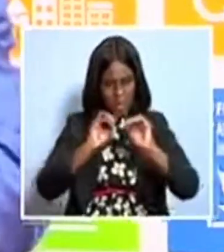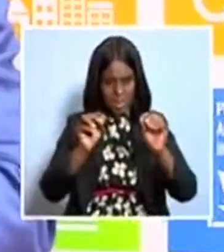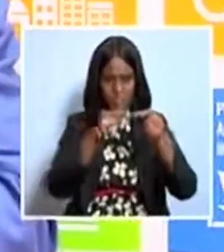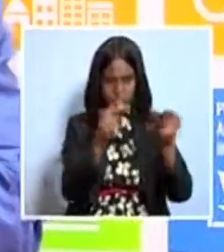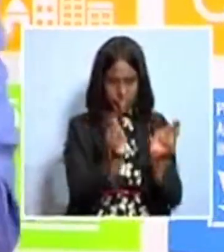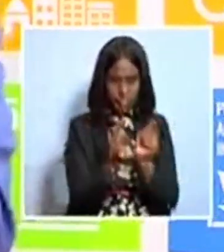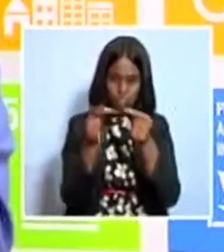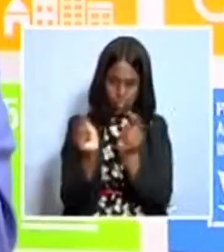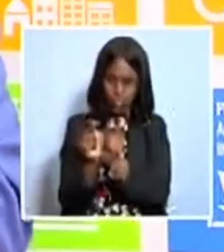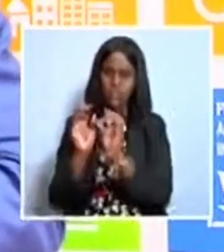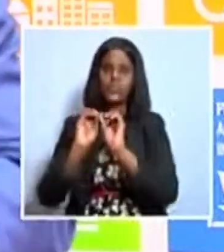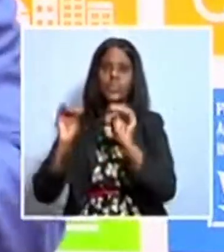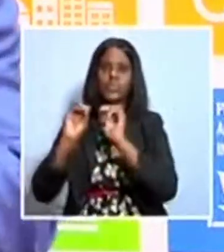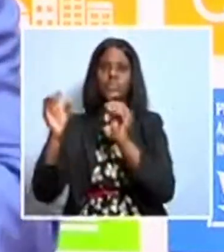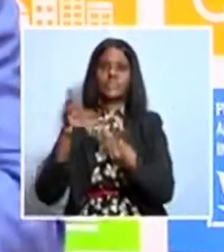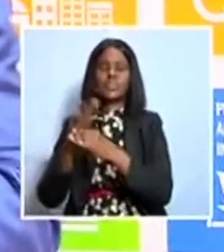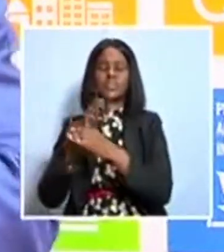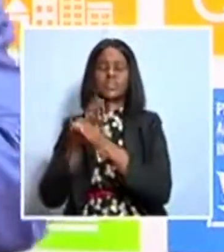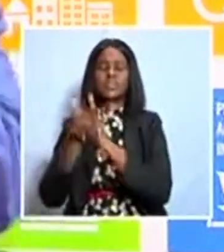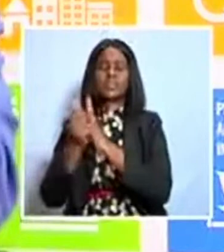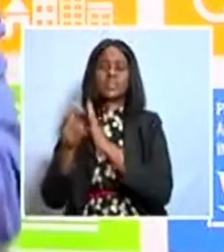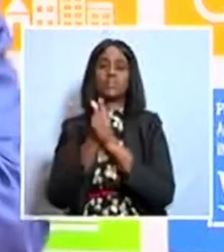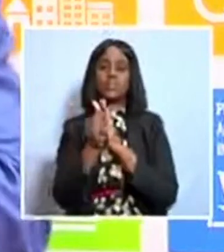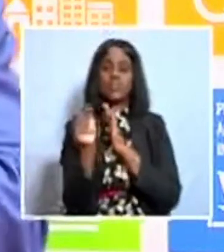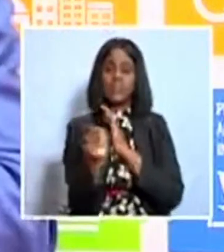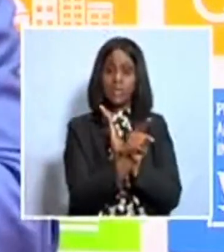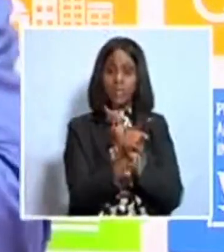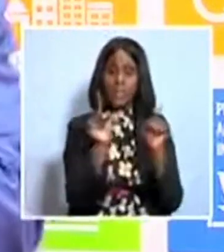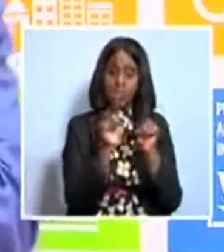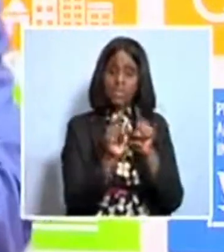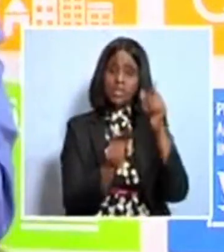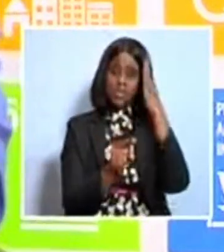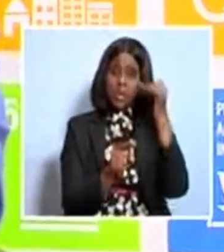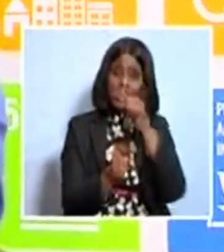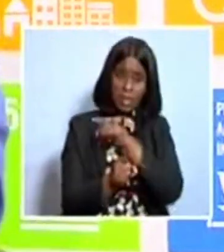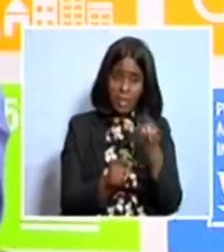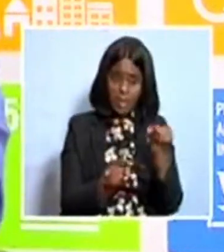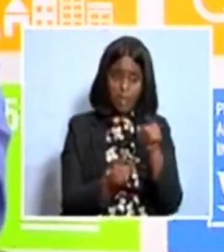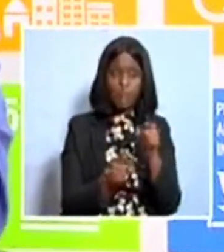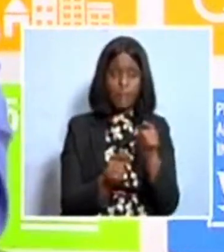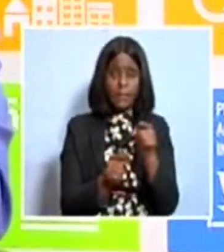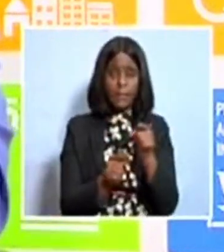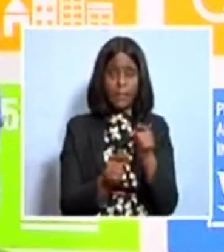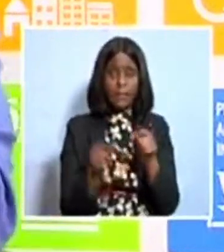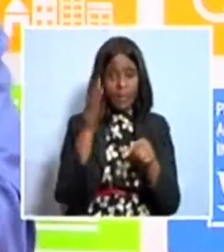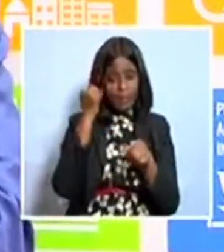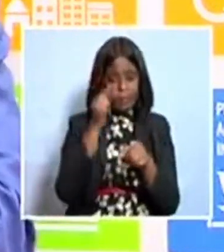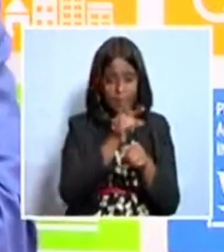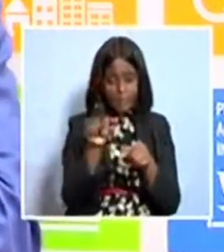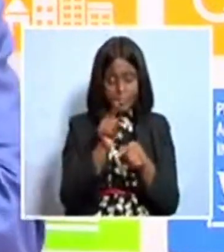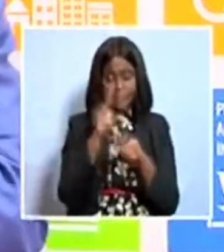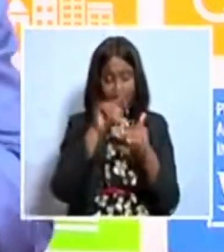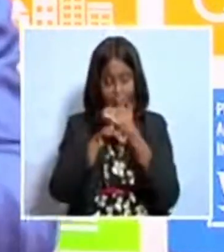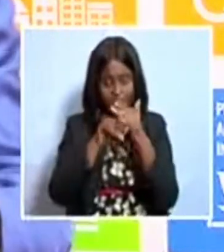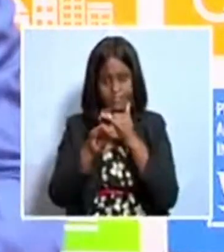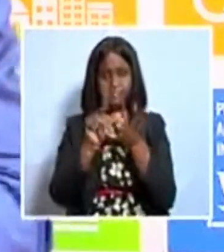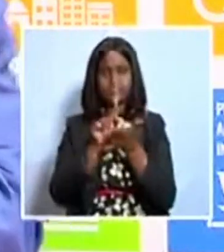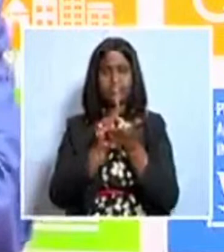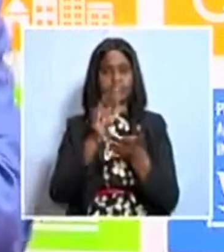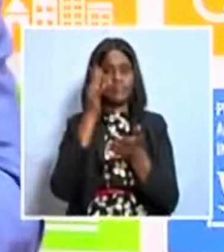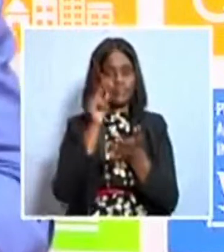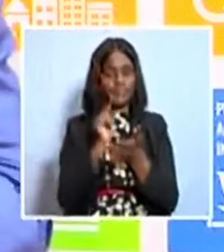teach them about business skills and why they should why they should access a loan. Of